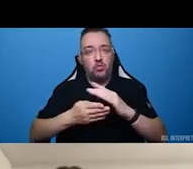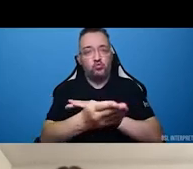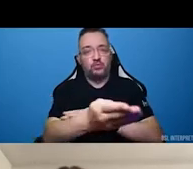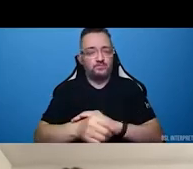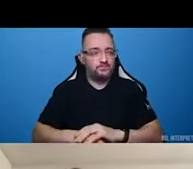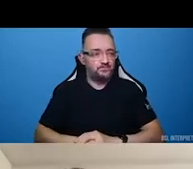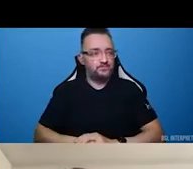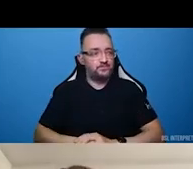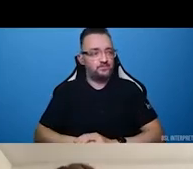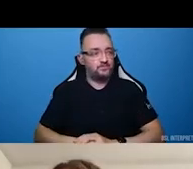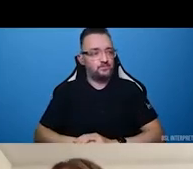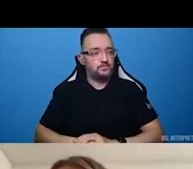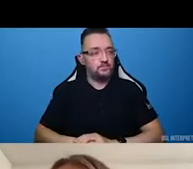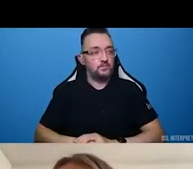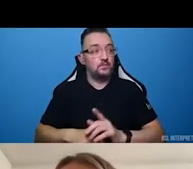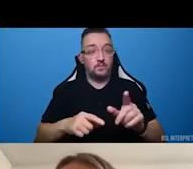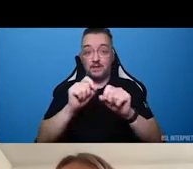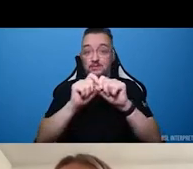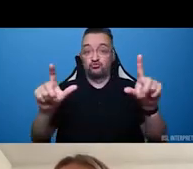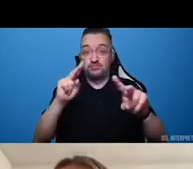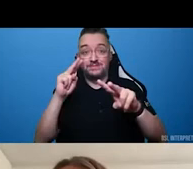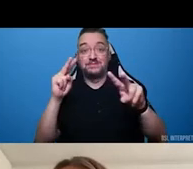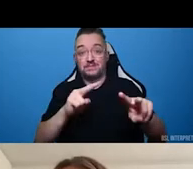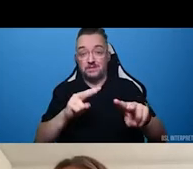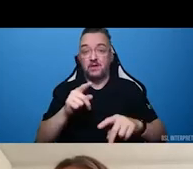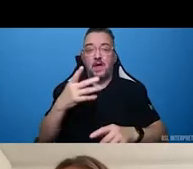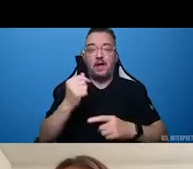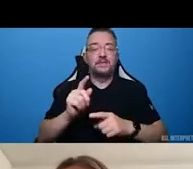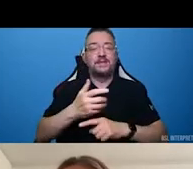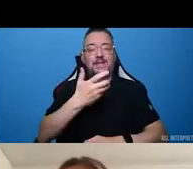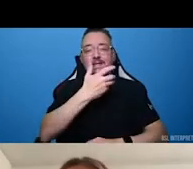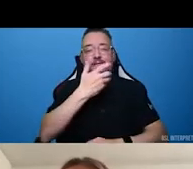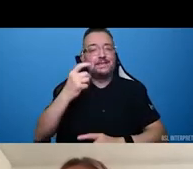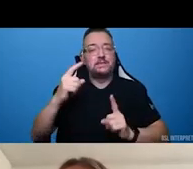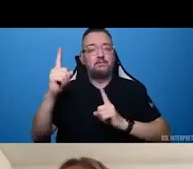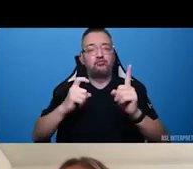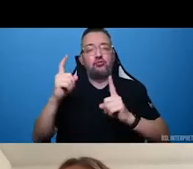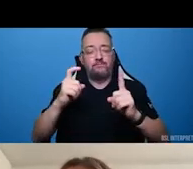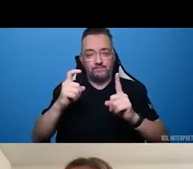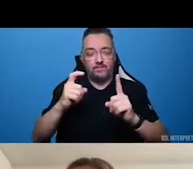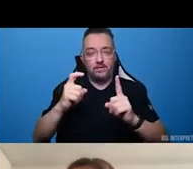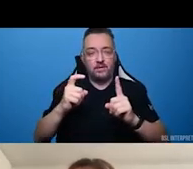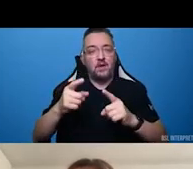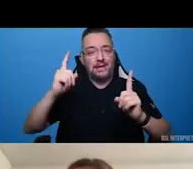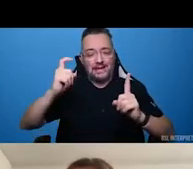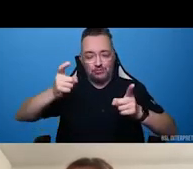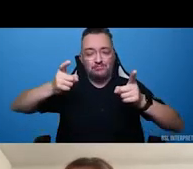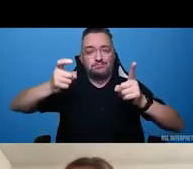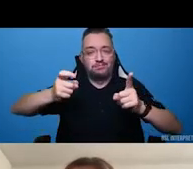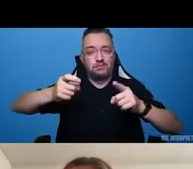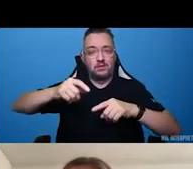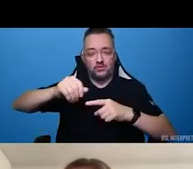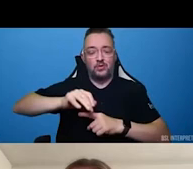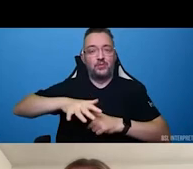In addition, on those screens that I mentioned, we have these thermographic images. Thermographic cameras were put onto